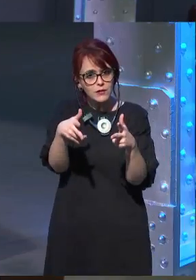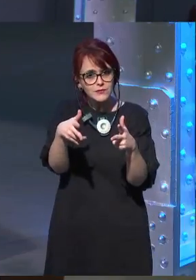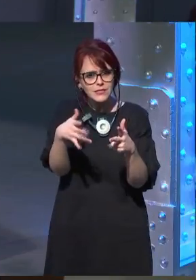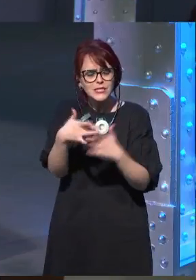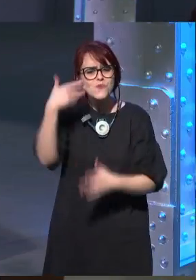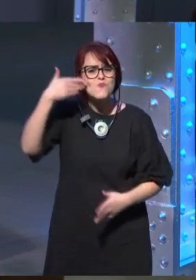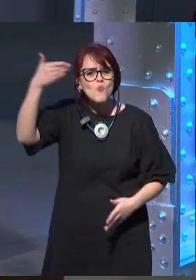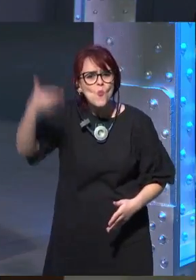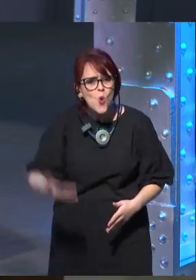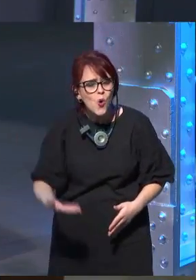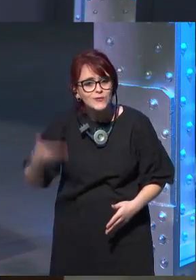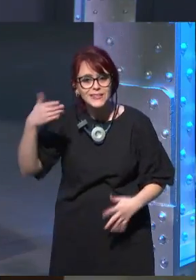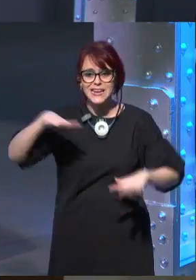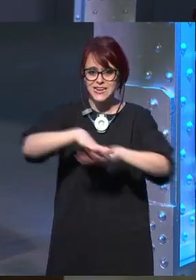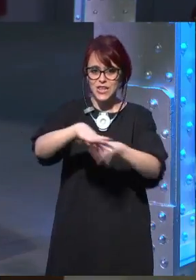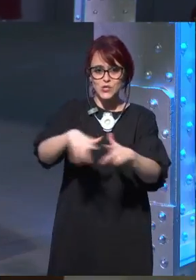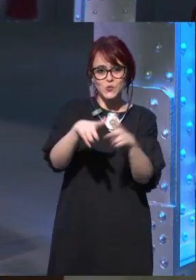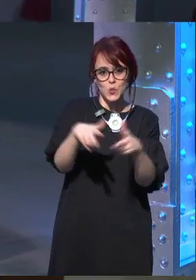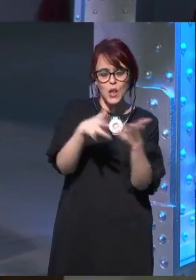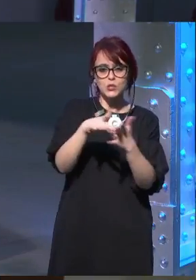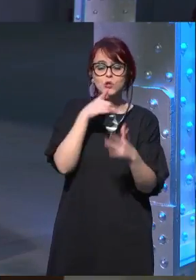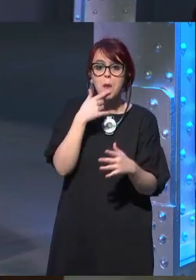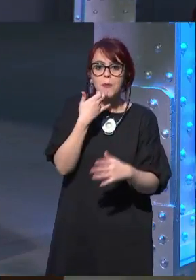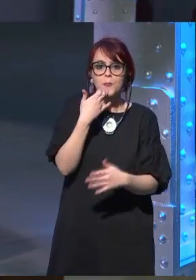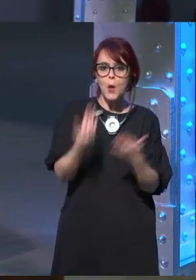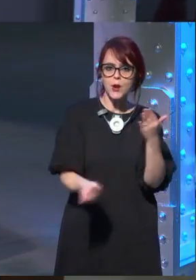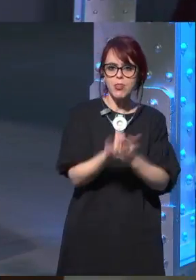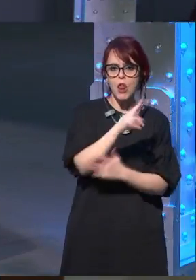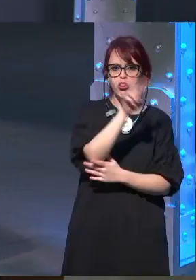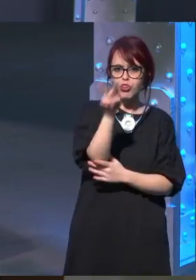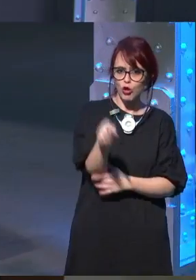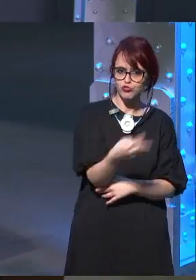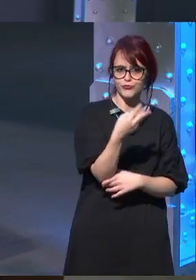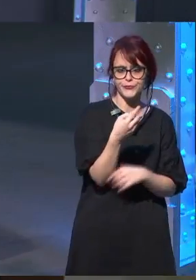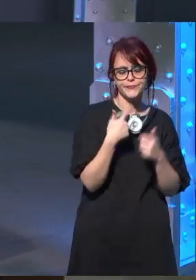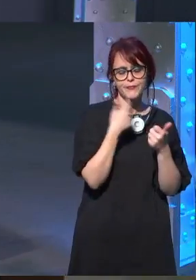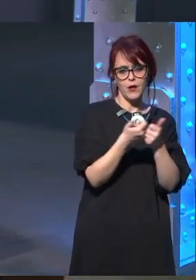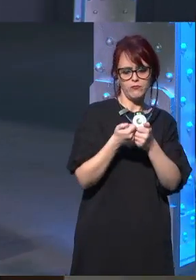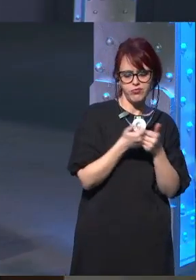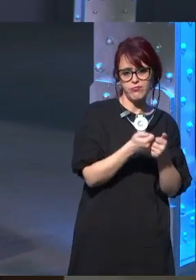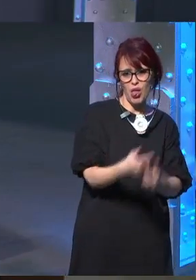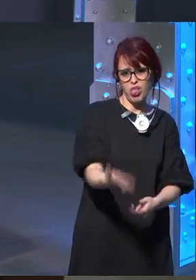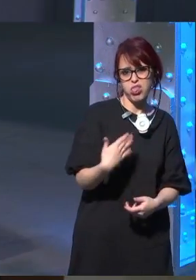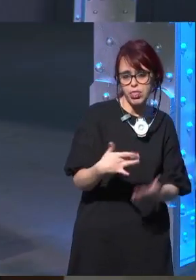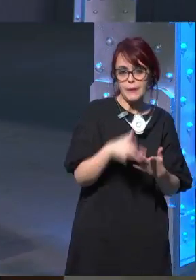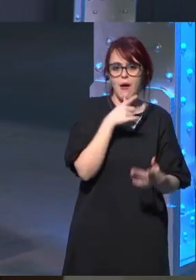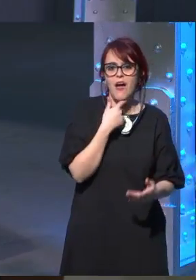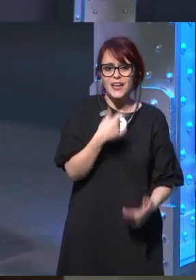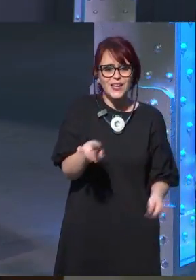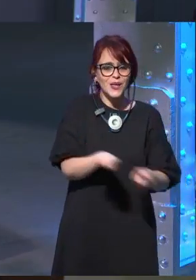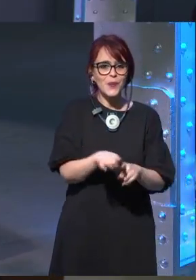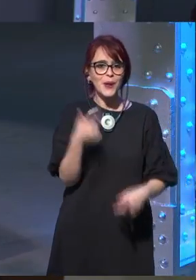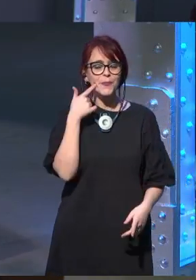Anytime we're on social media and we're spending 2 hours in the morning and we're looking at the vanity metrics and we're not thinking about connections